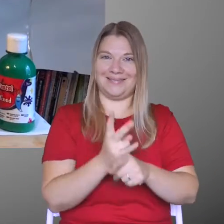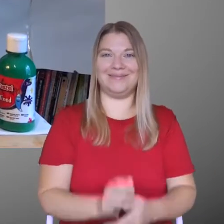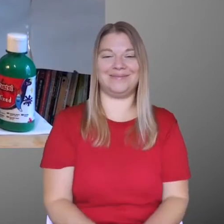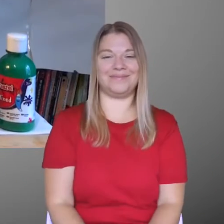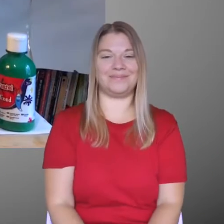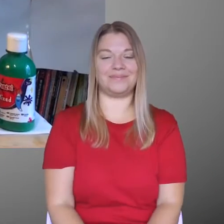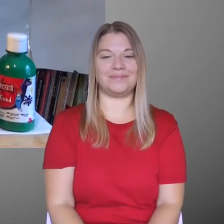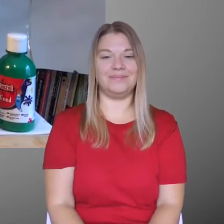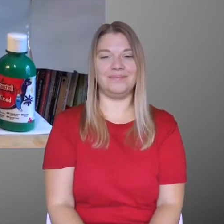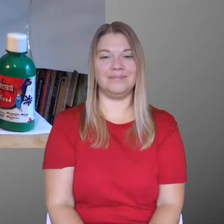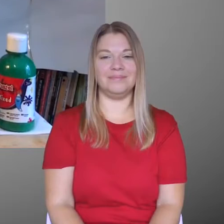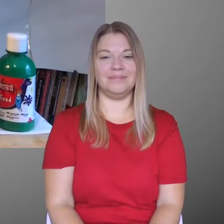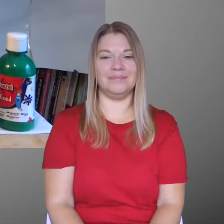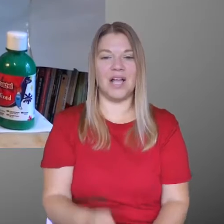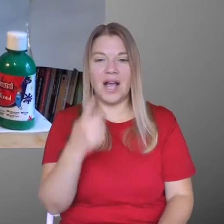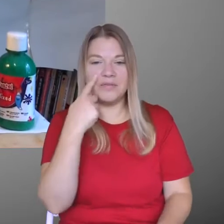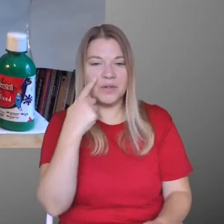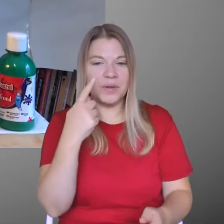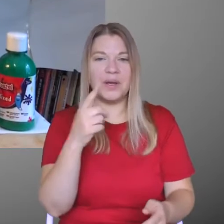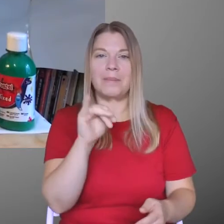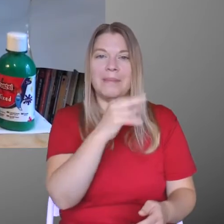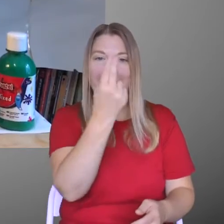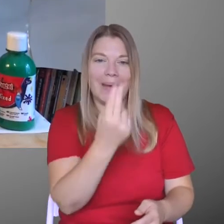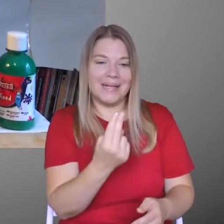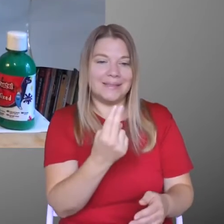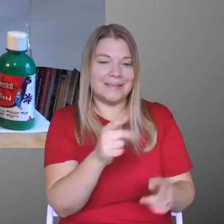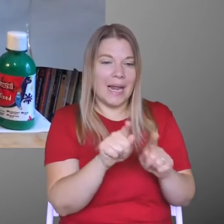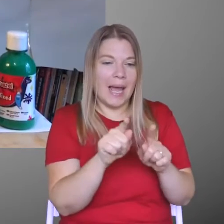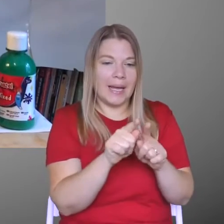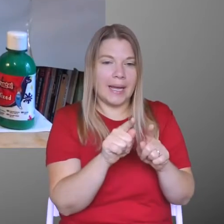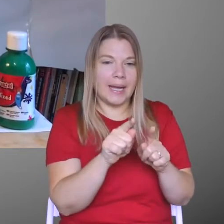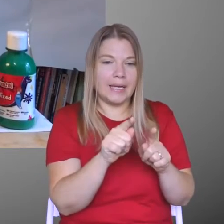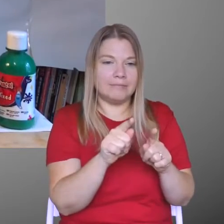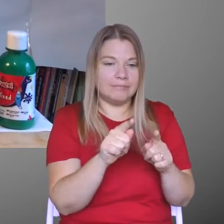and find a puddle where some paint has settled and blow again.